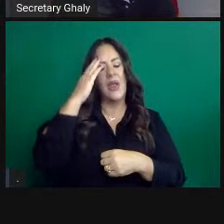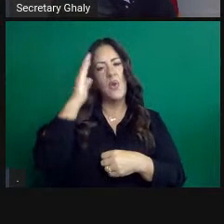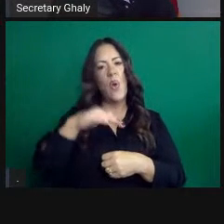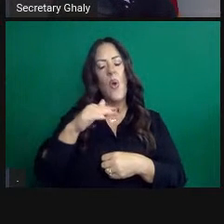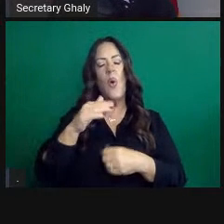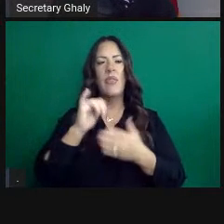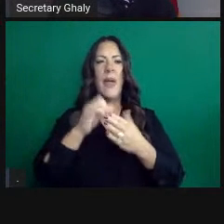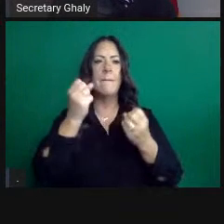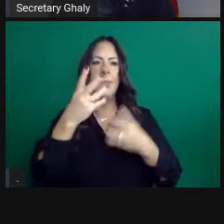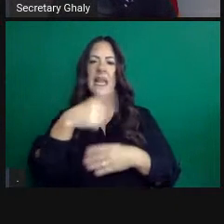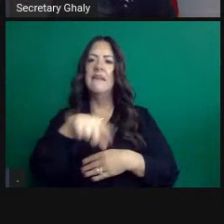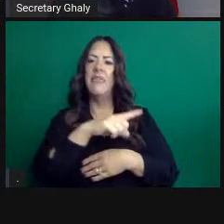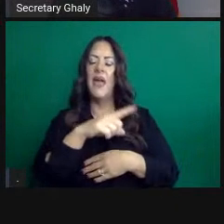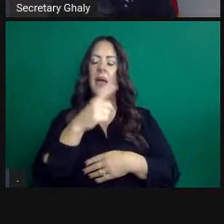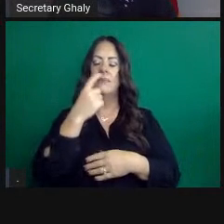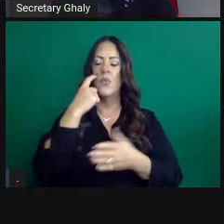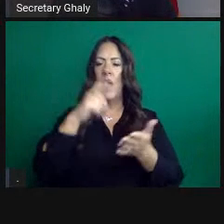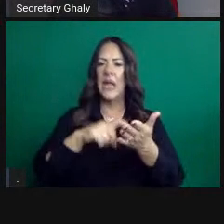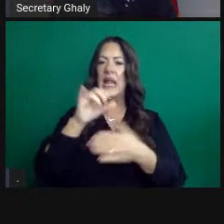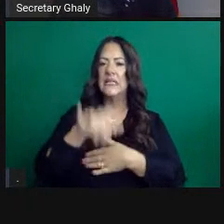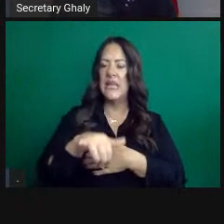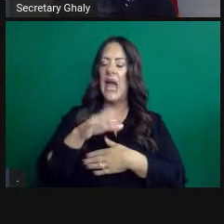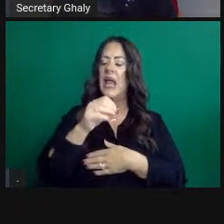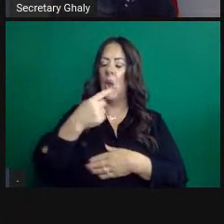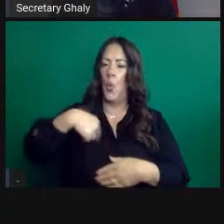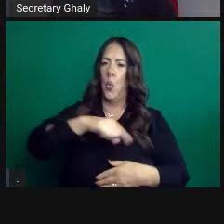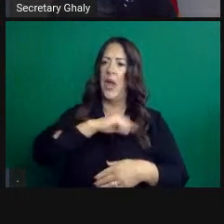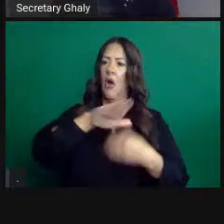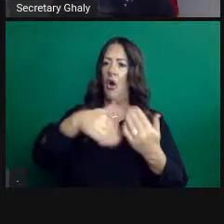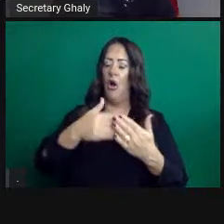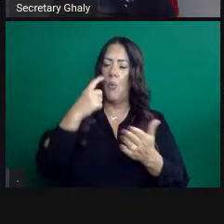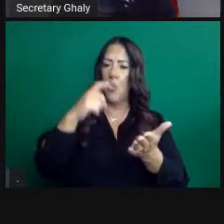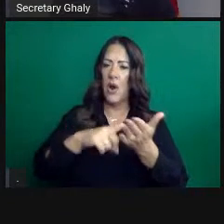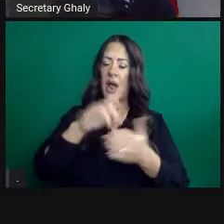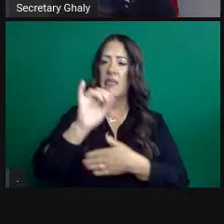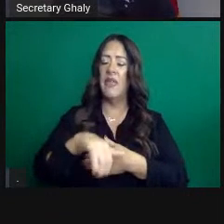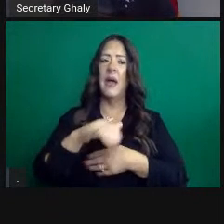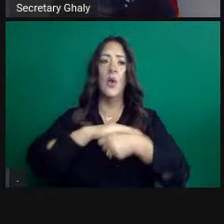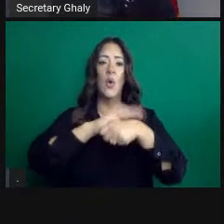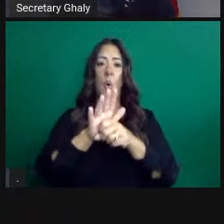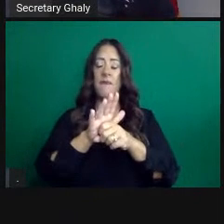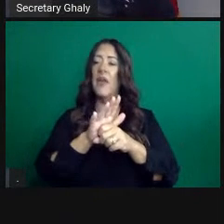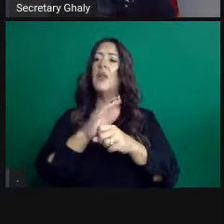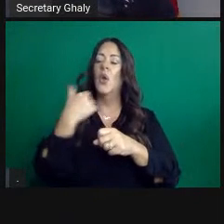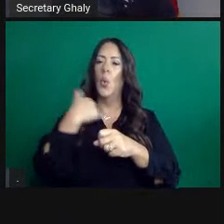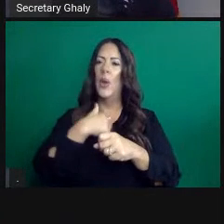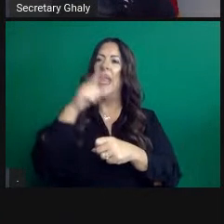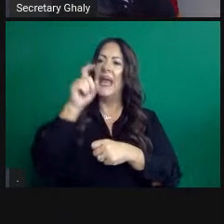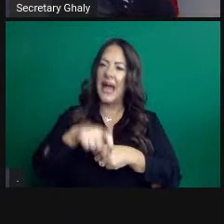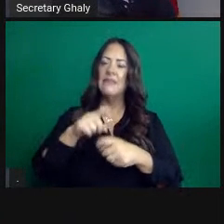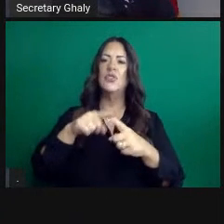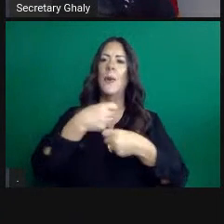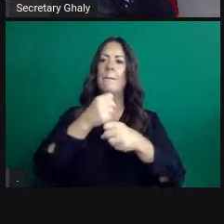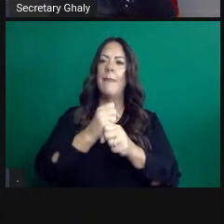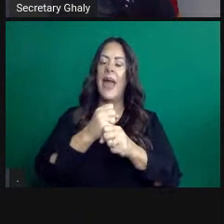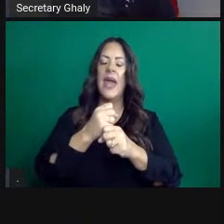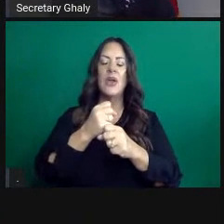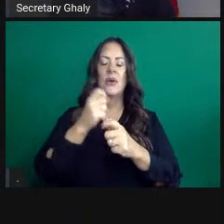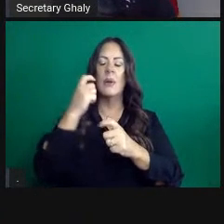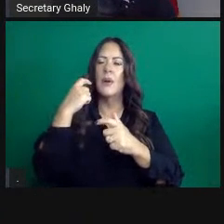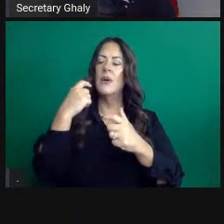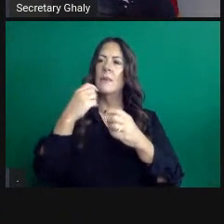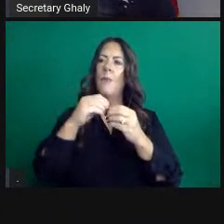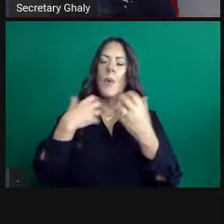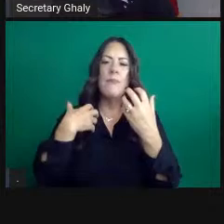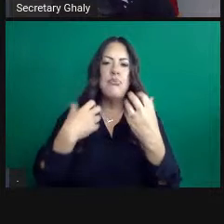have seen COVID as an opportunity to not only address the immediate, but to make bolder, braver